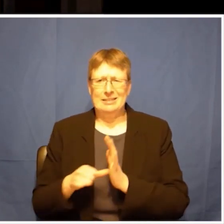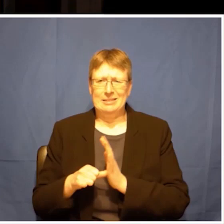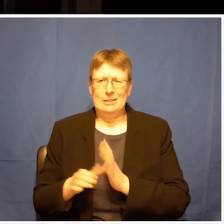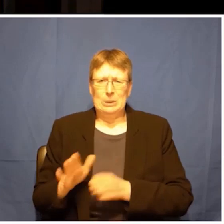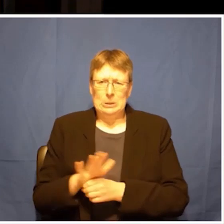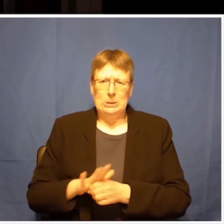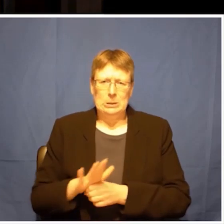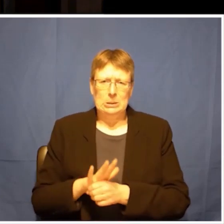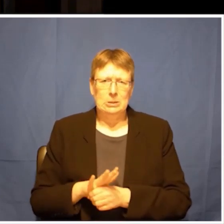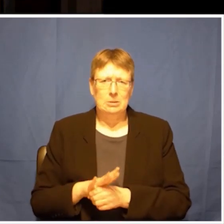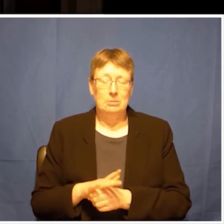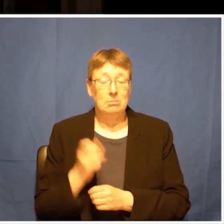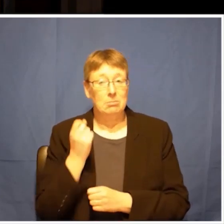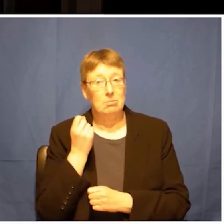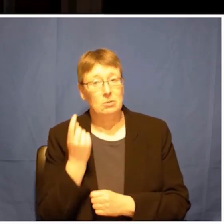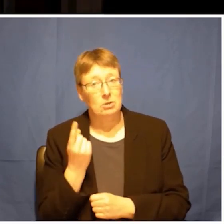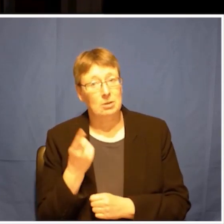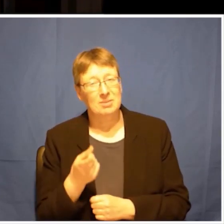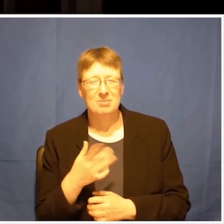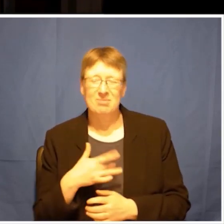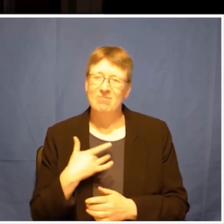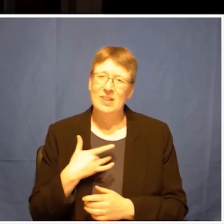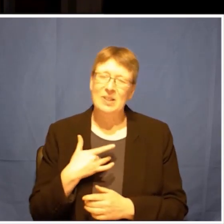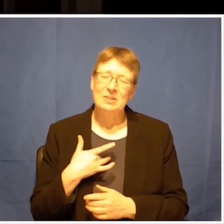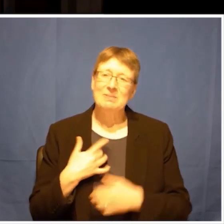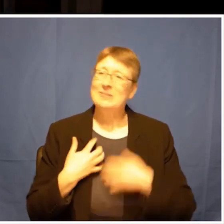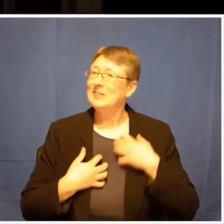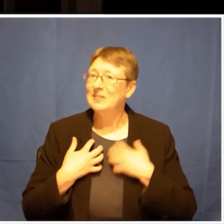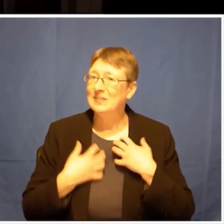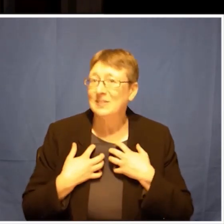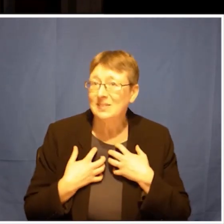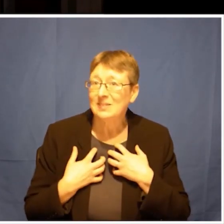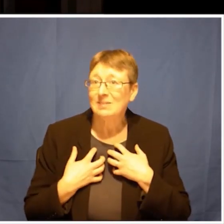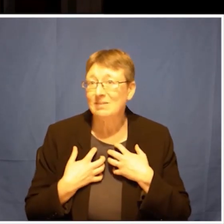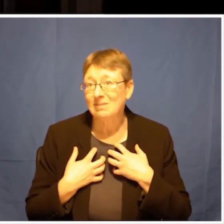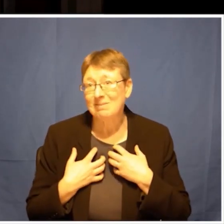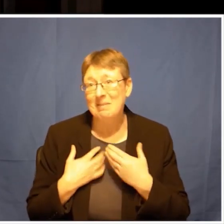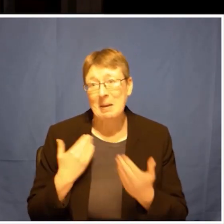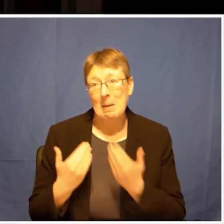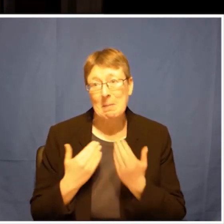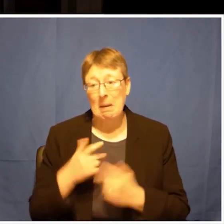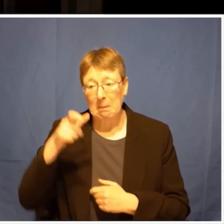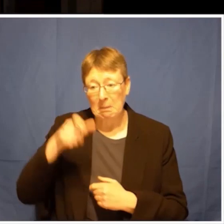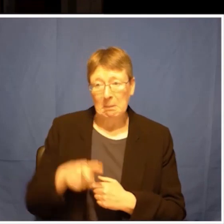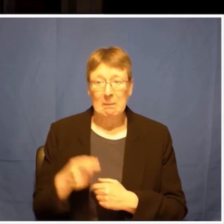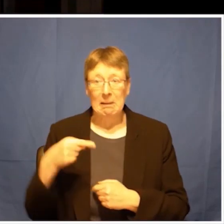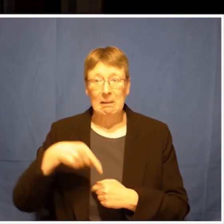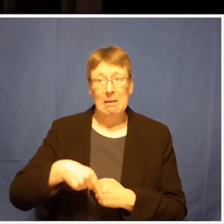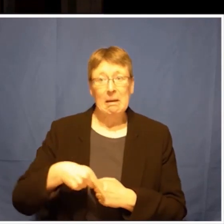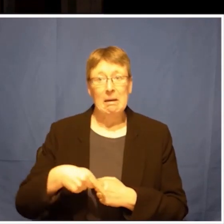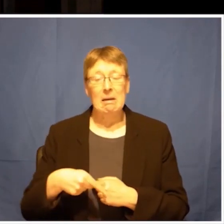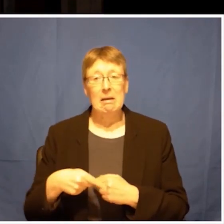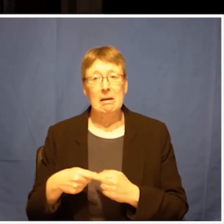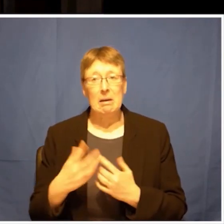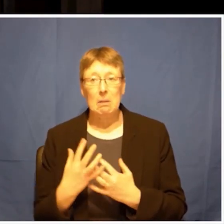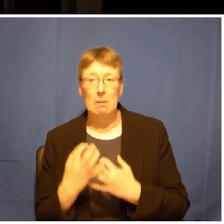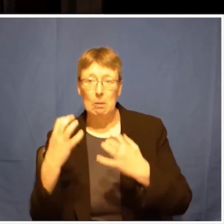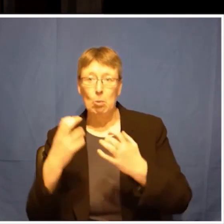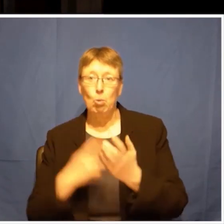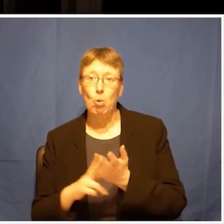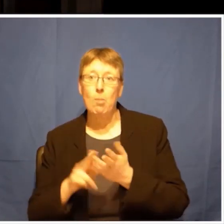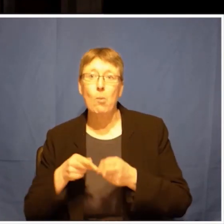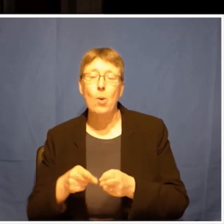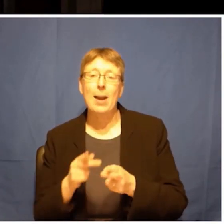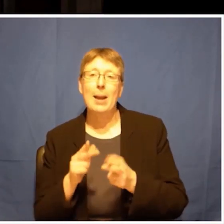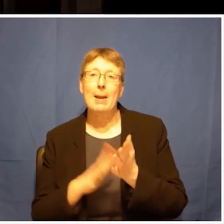challenging of circumstances. And it's understandable that you might not be feeling as excited or as you might have done if you were celebrating in person,